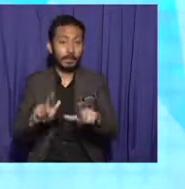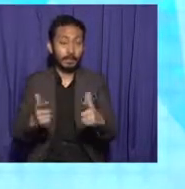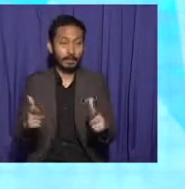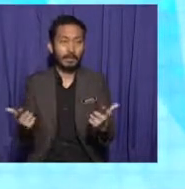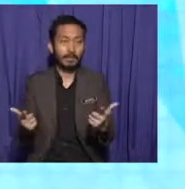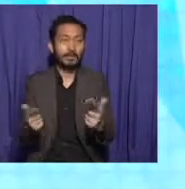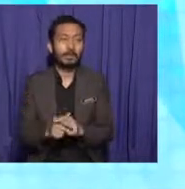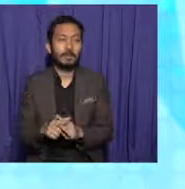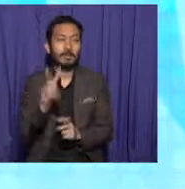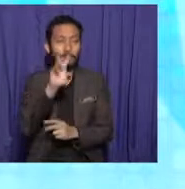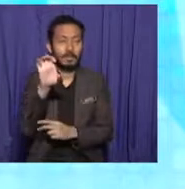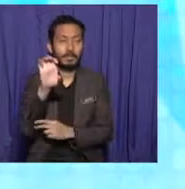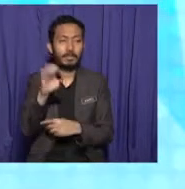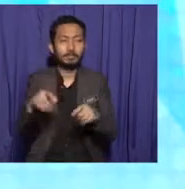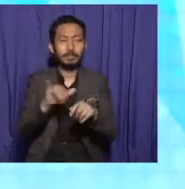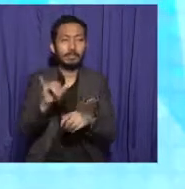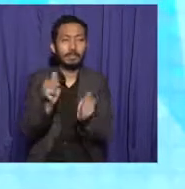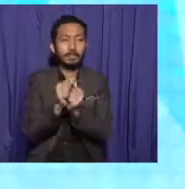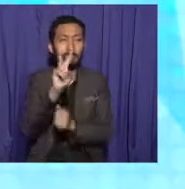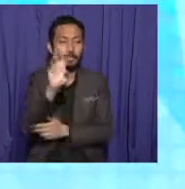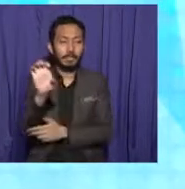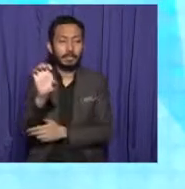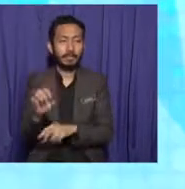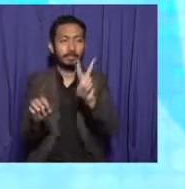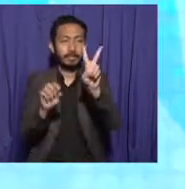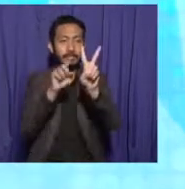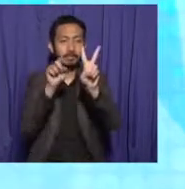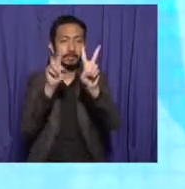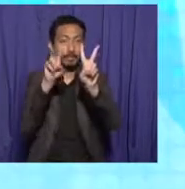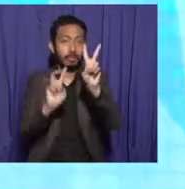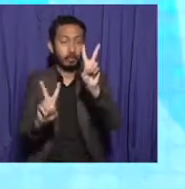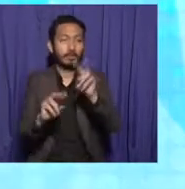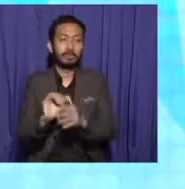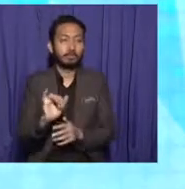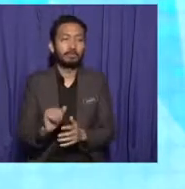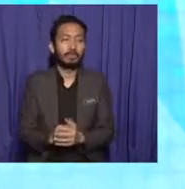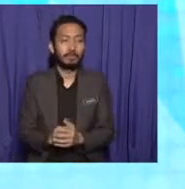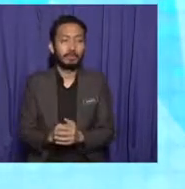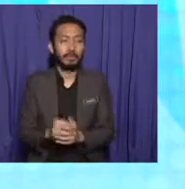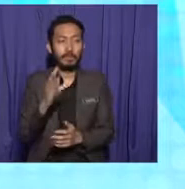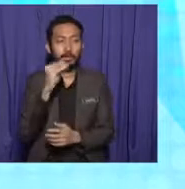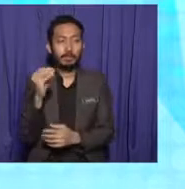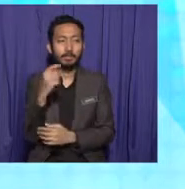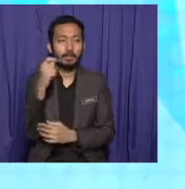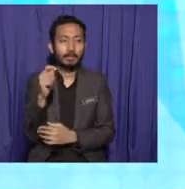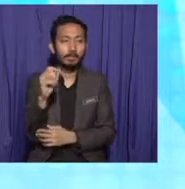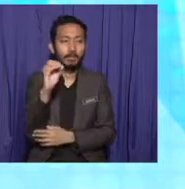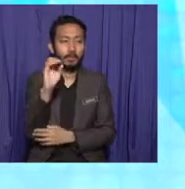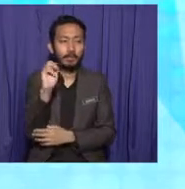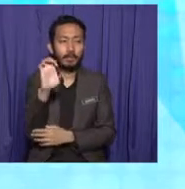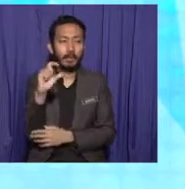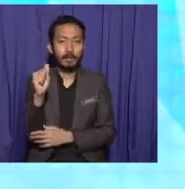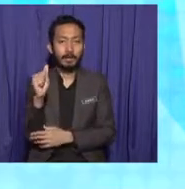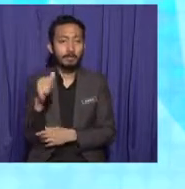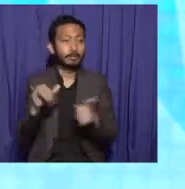wave, where V naught is the peak voltage. and the omega is equal to